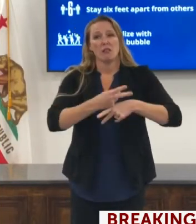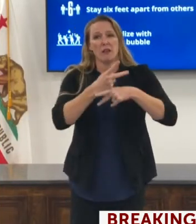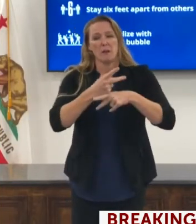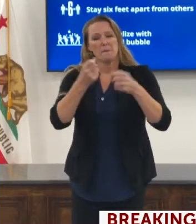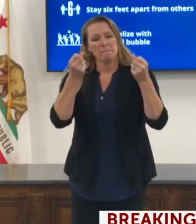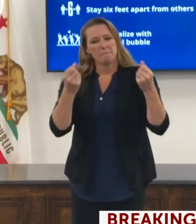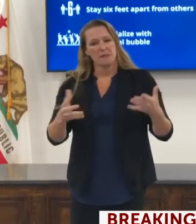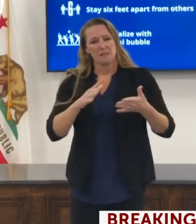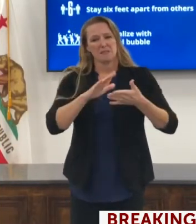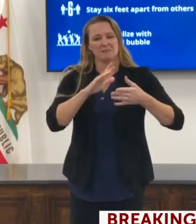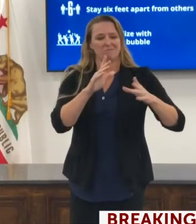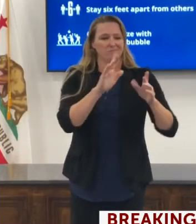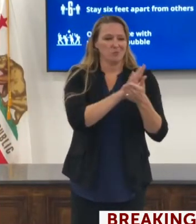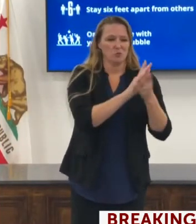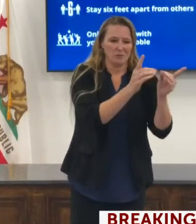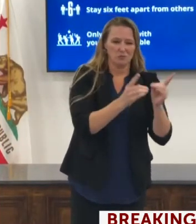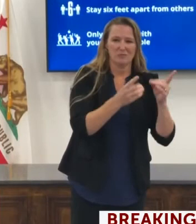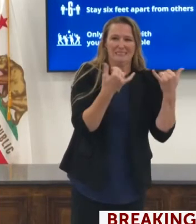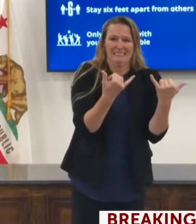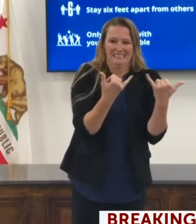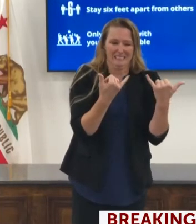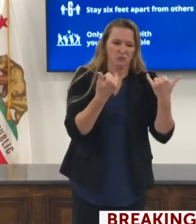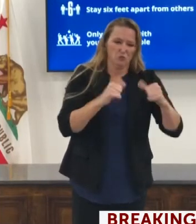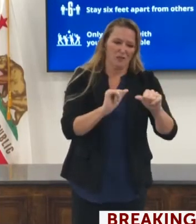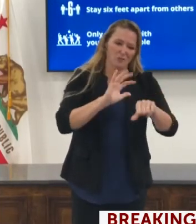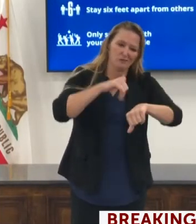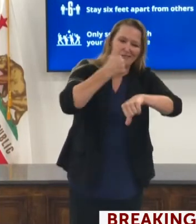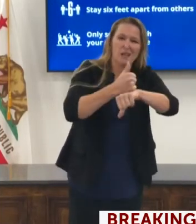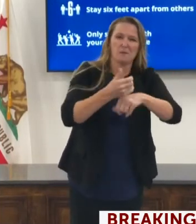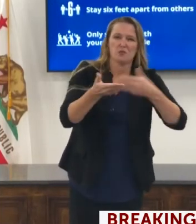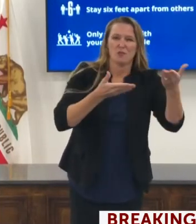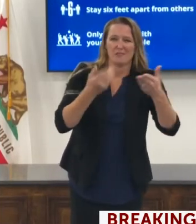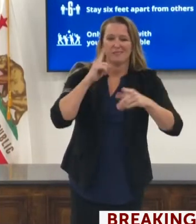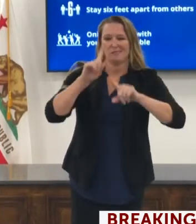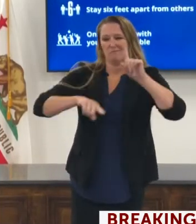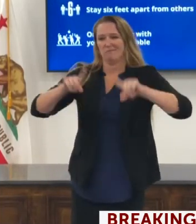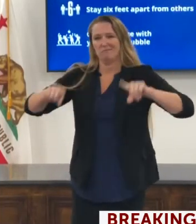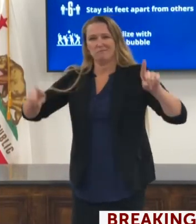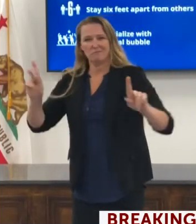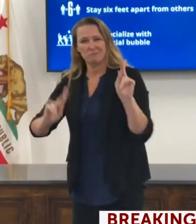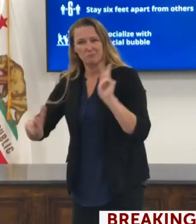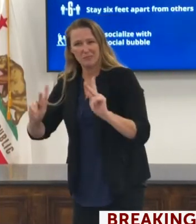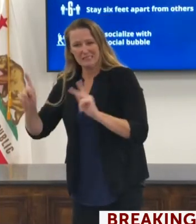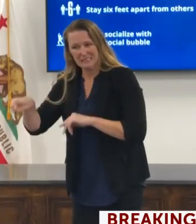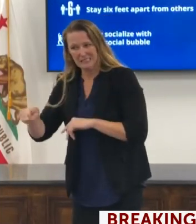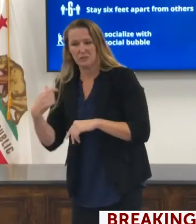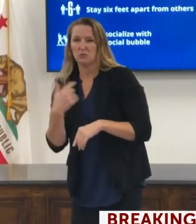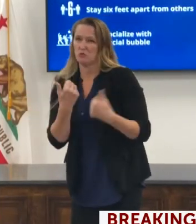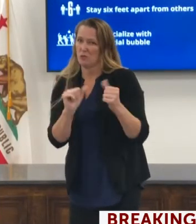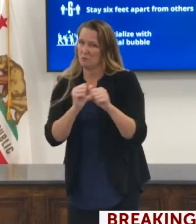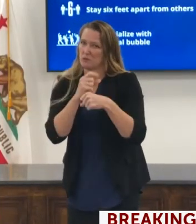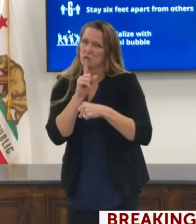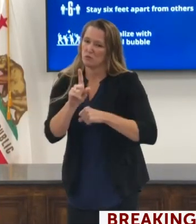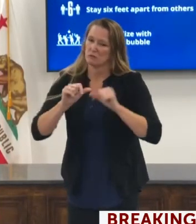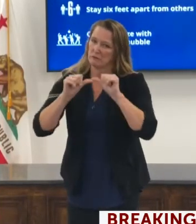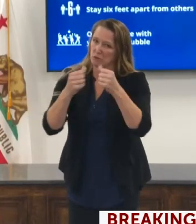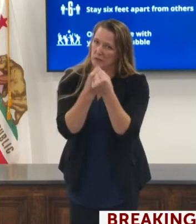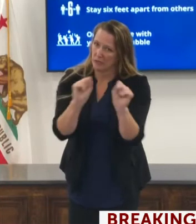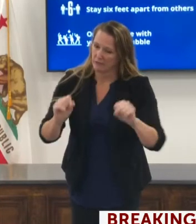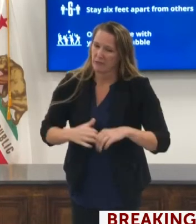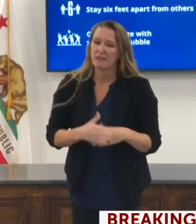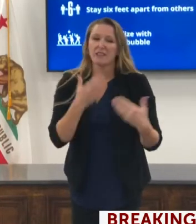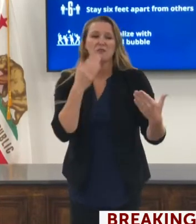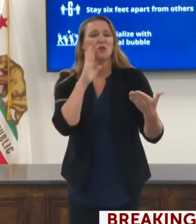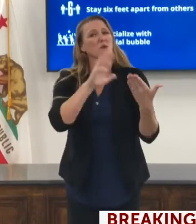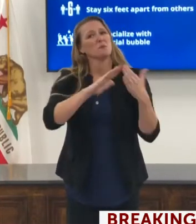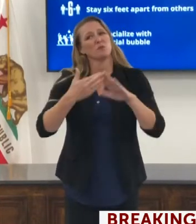government childcare providers to continue service and to meet safety protocols. Thank you to the Community Foundation, First